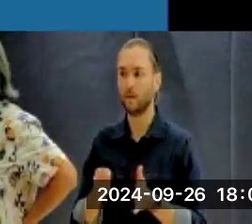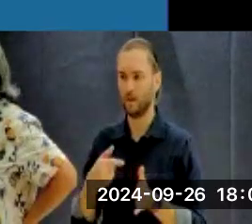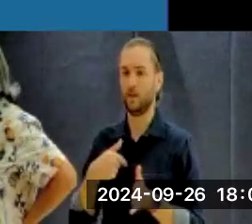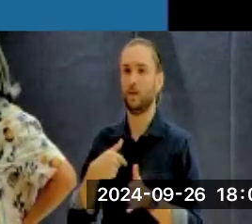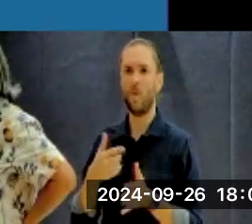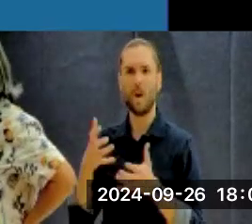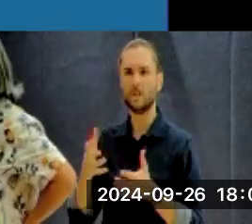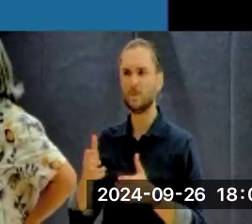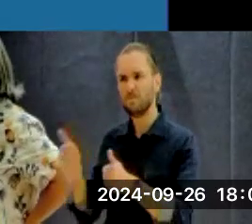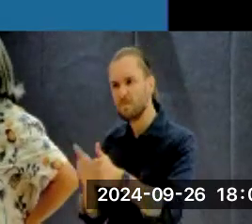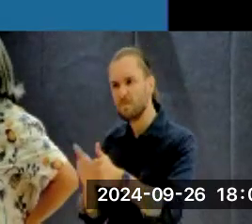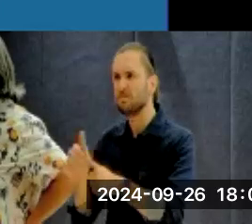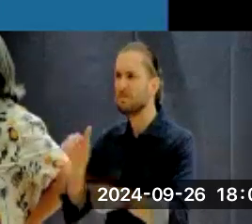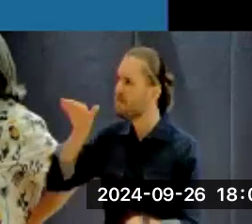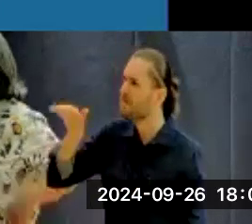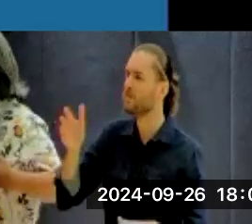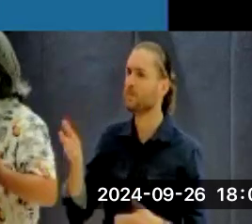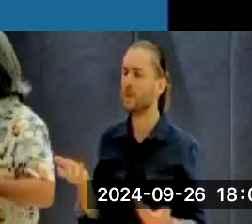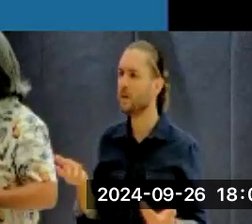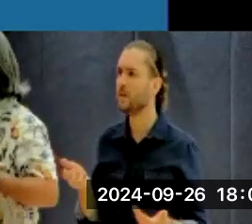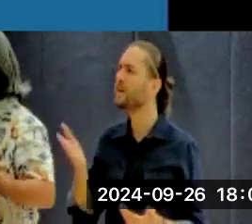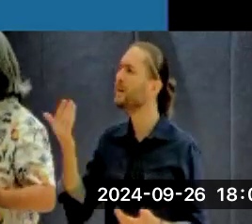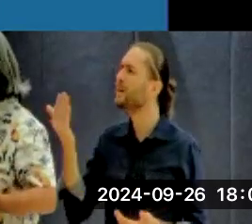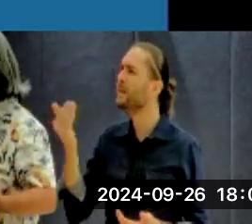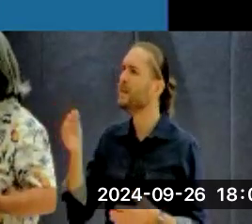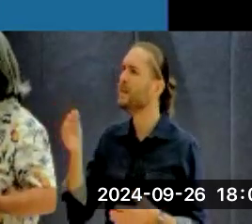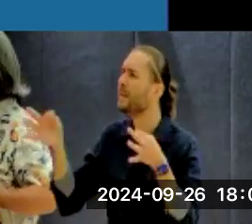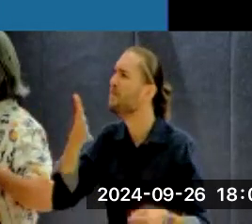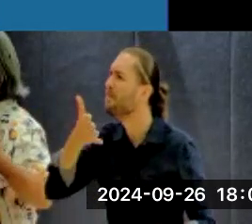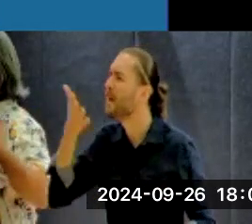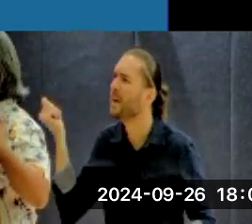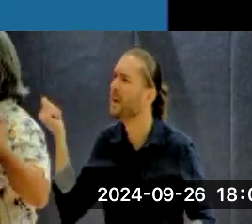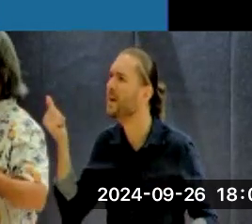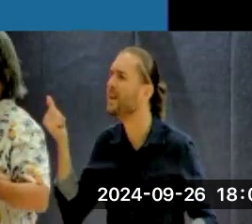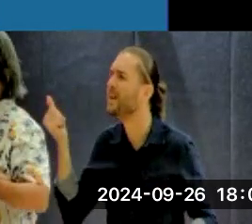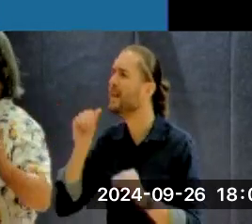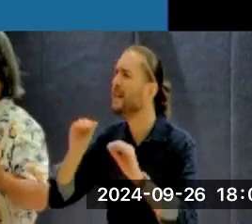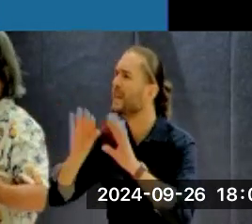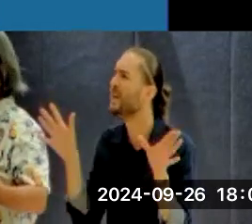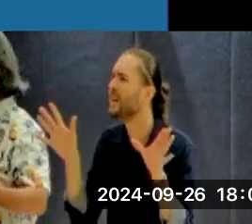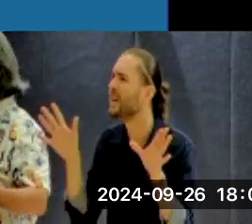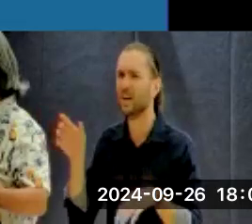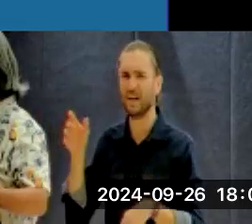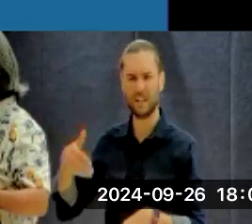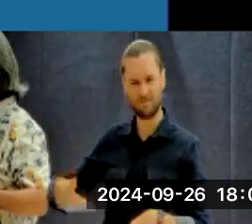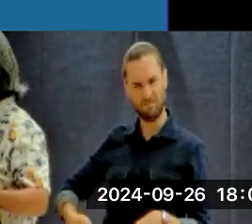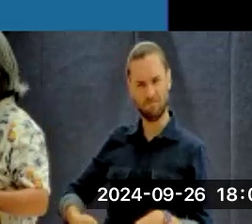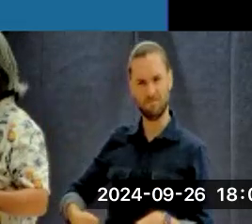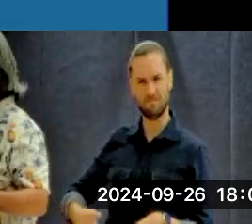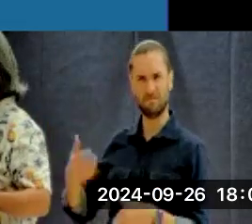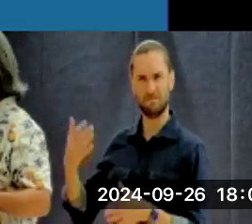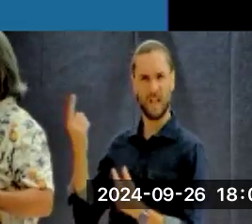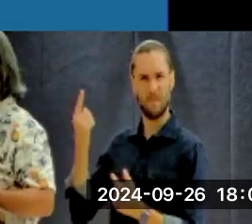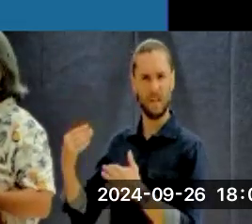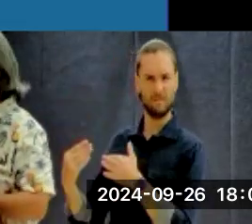like run after them and ask them, can you articulate a bit better? Because I feel something towards us, but I'm not quite sure.